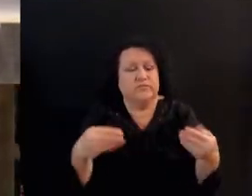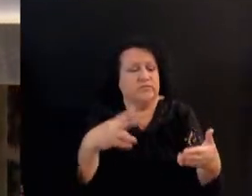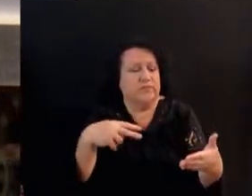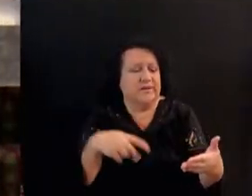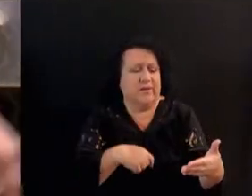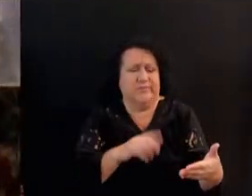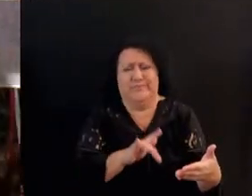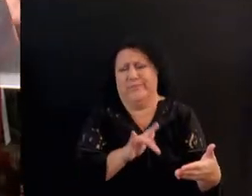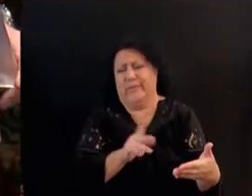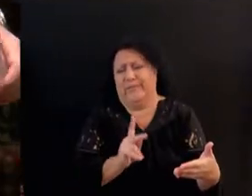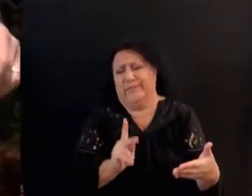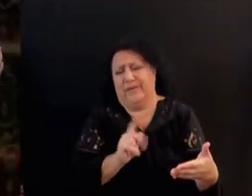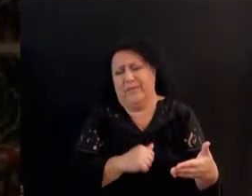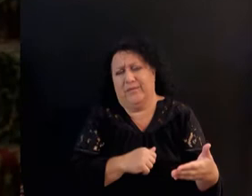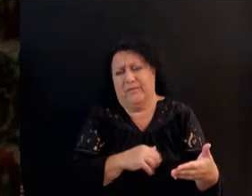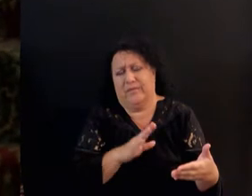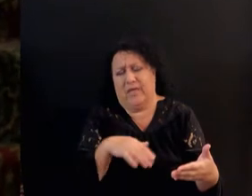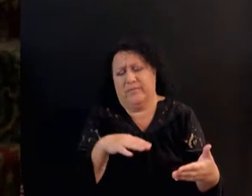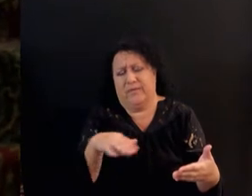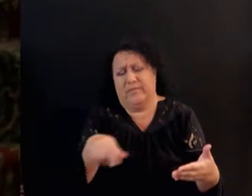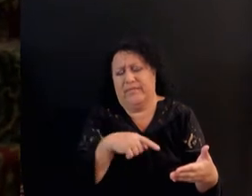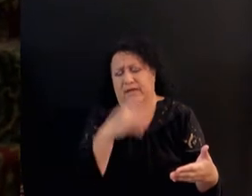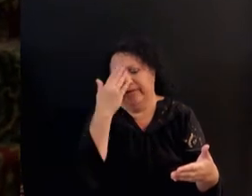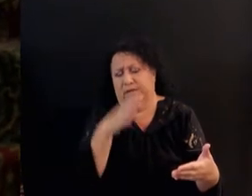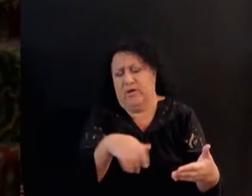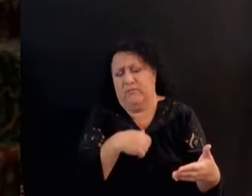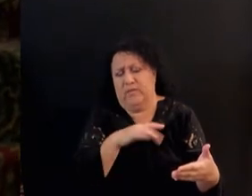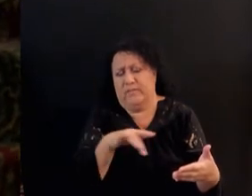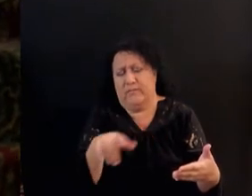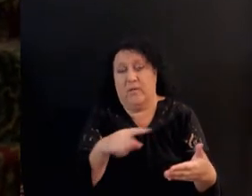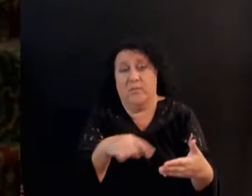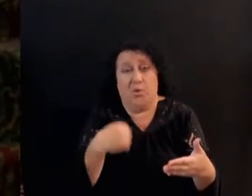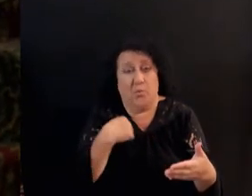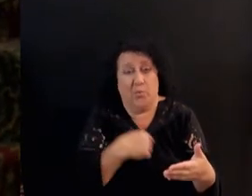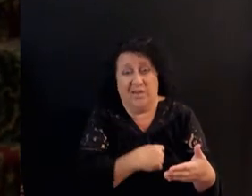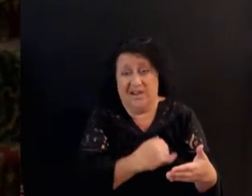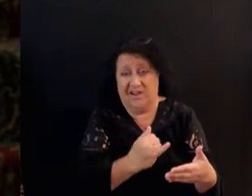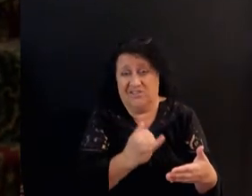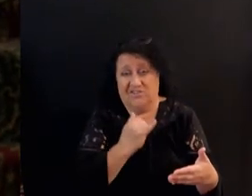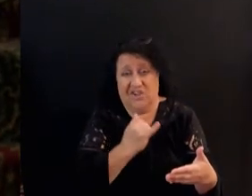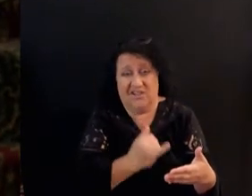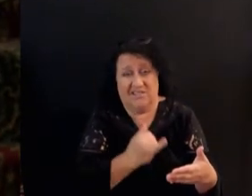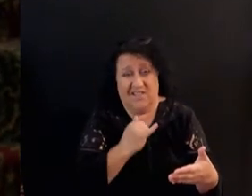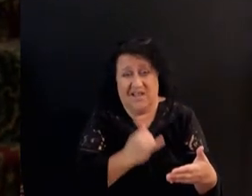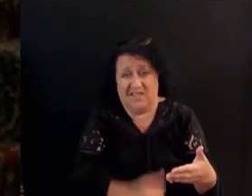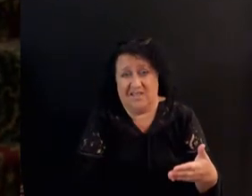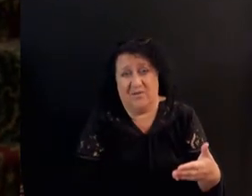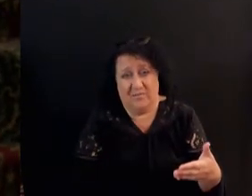blah, blah, blah. But we are just like them. We are them.